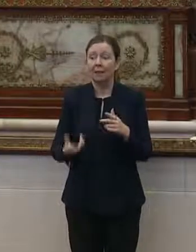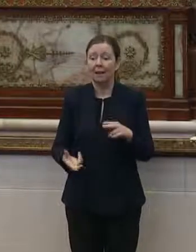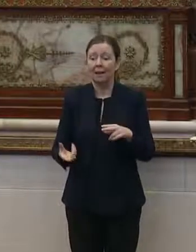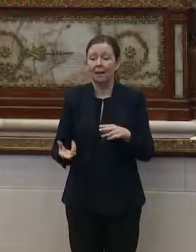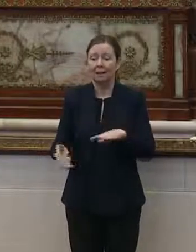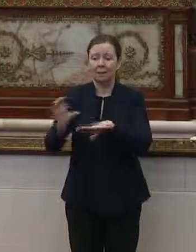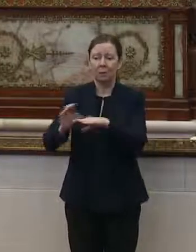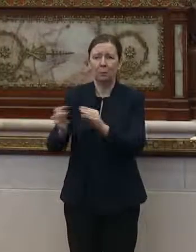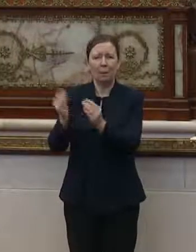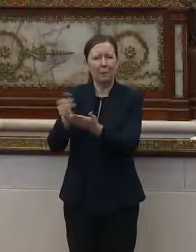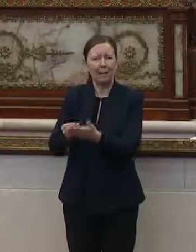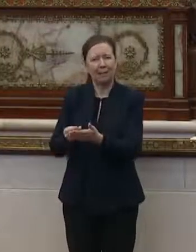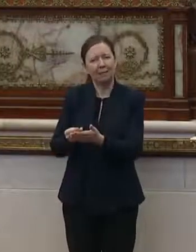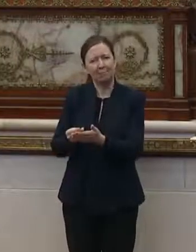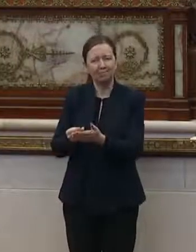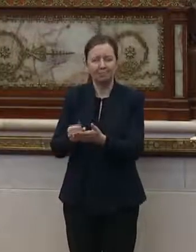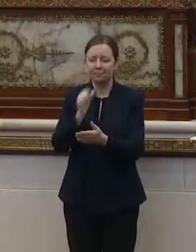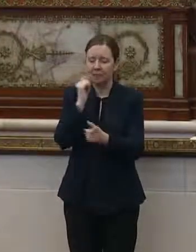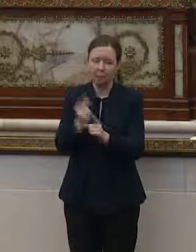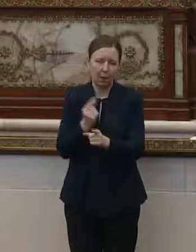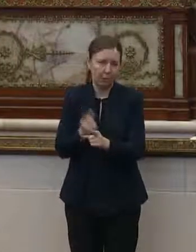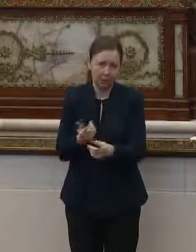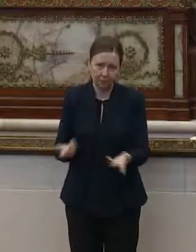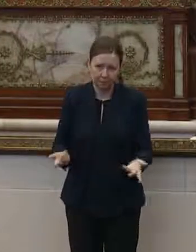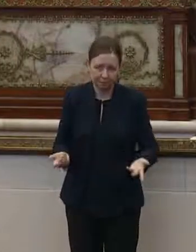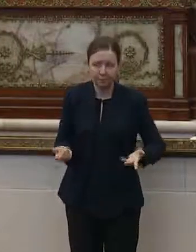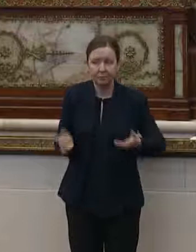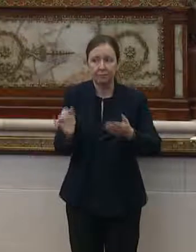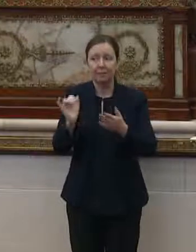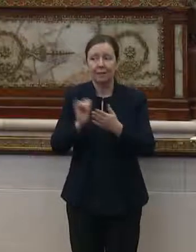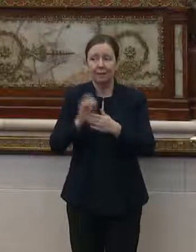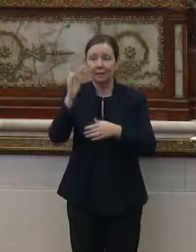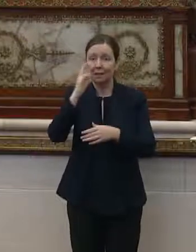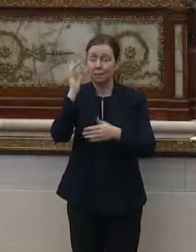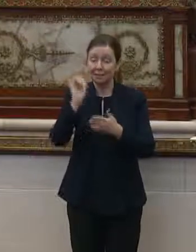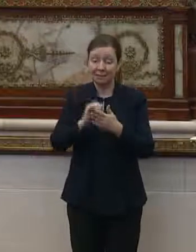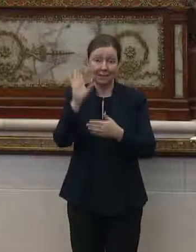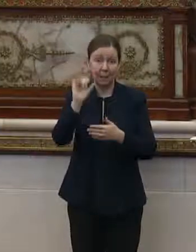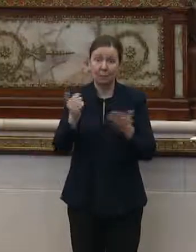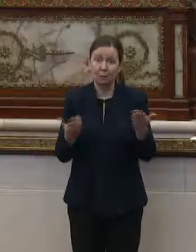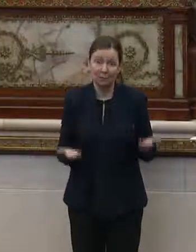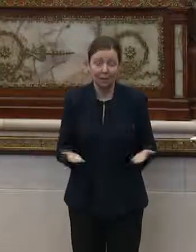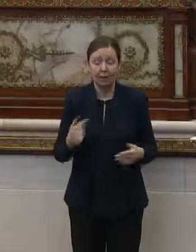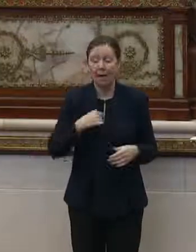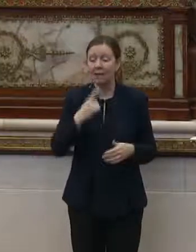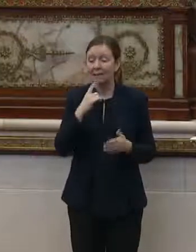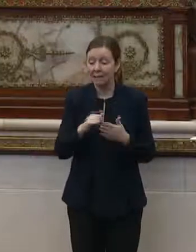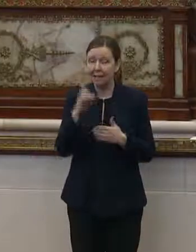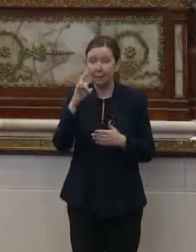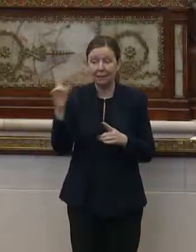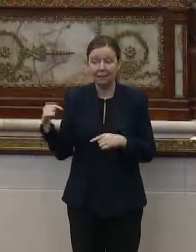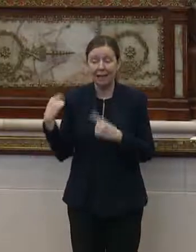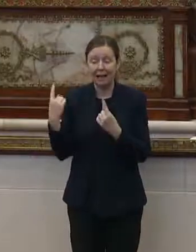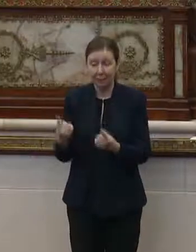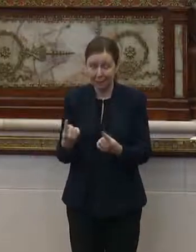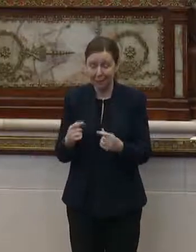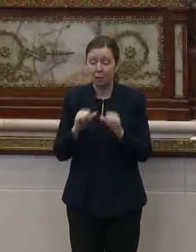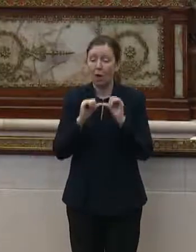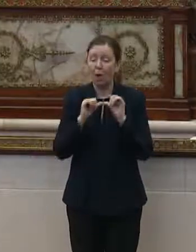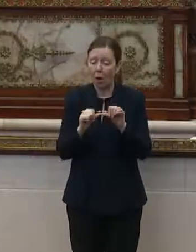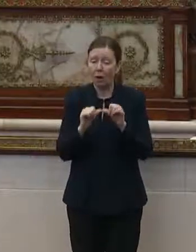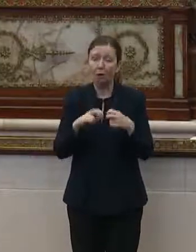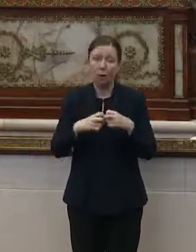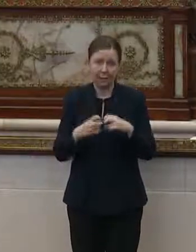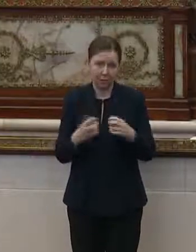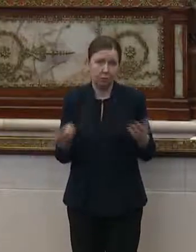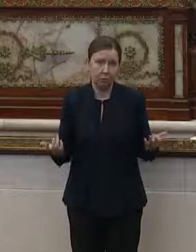money to it is not proper. That's the reason that bill was there. I say that because it has been an ongoing